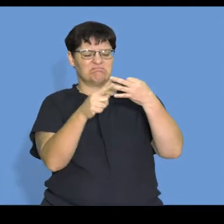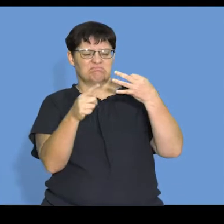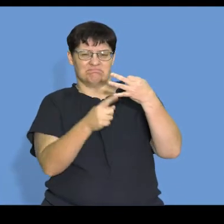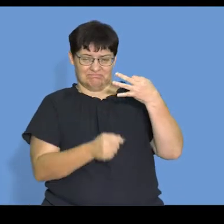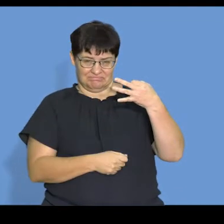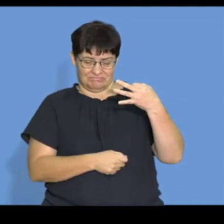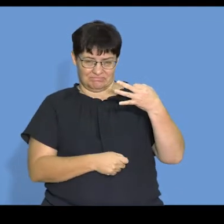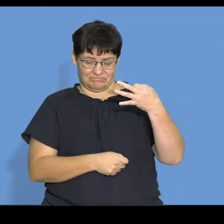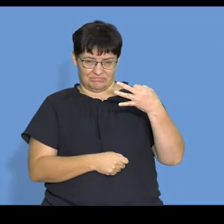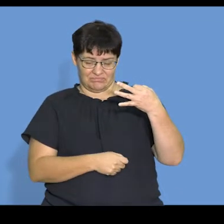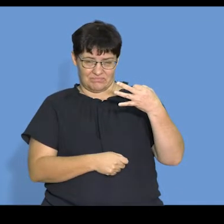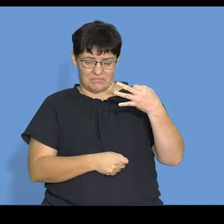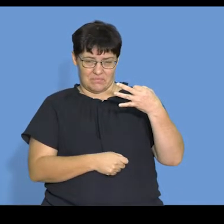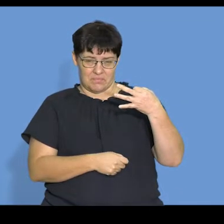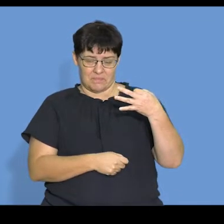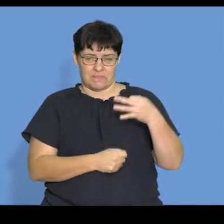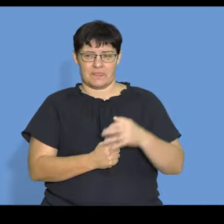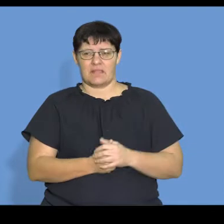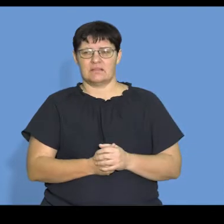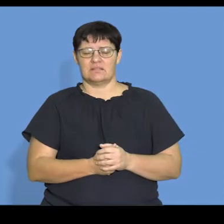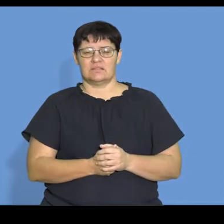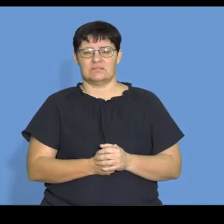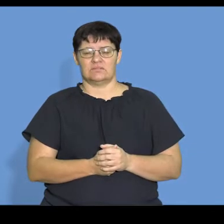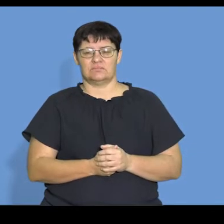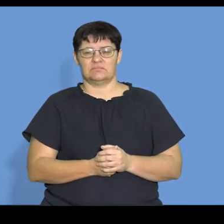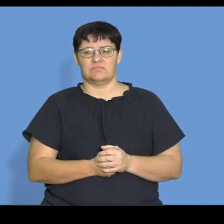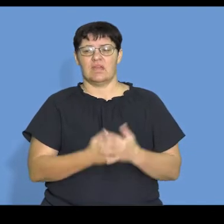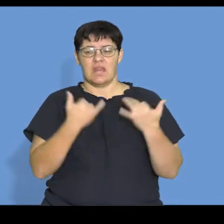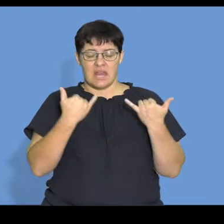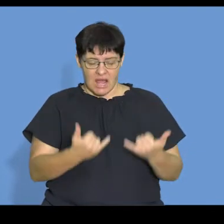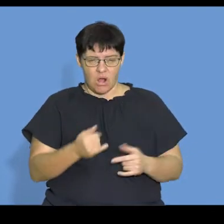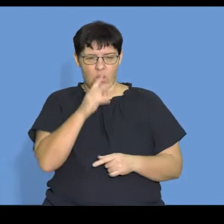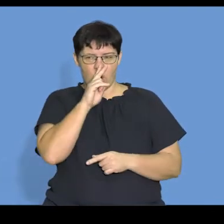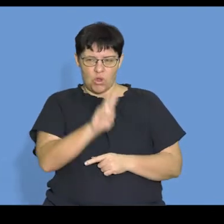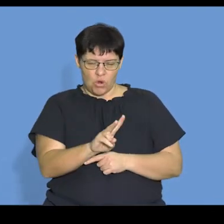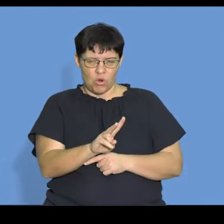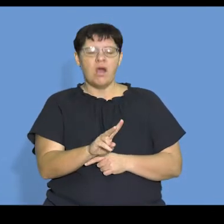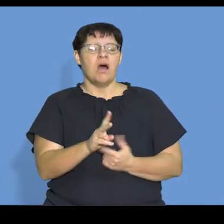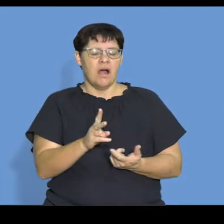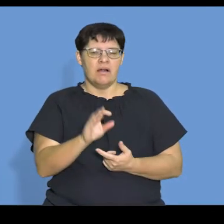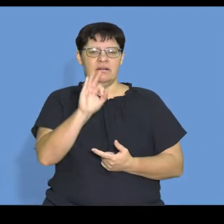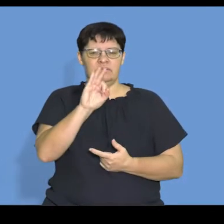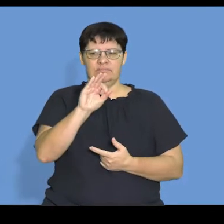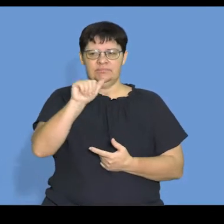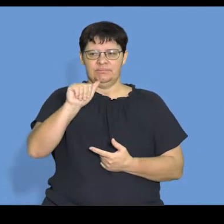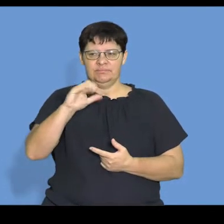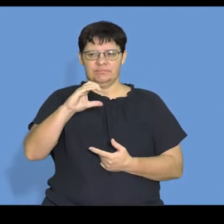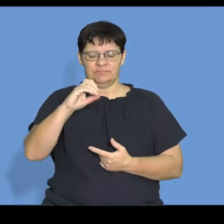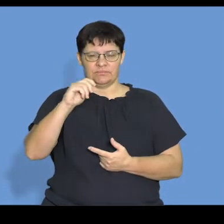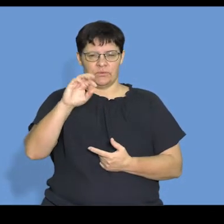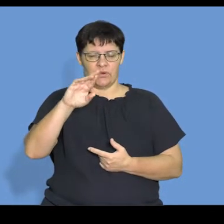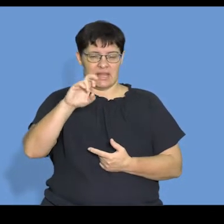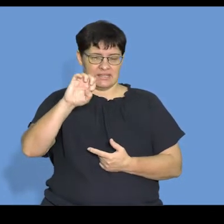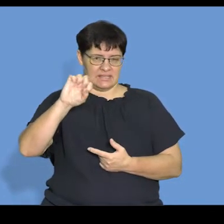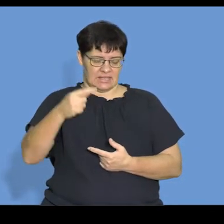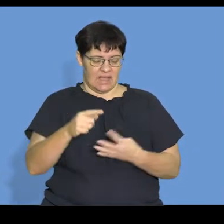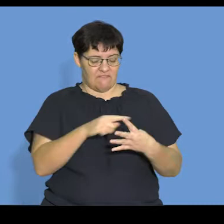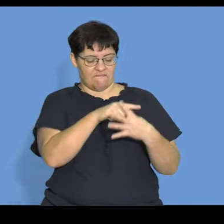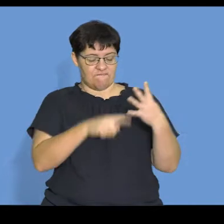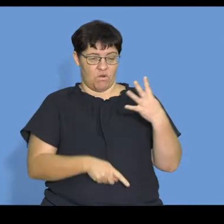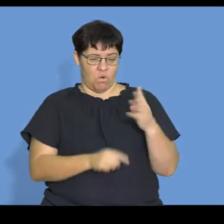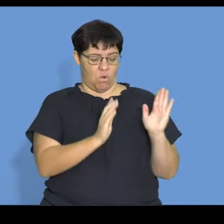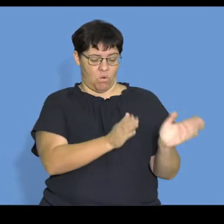of expanding forms. And then now we're going to look at factorization, which has 4 types of